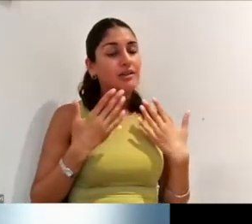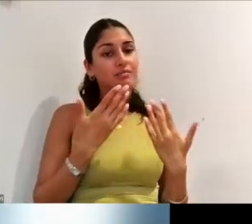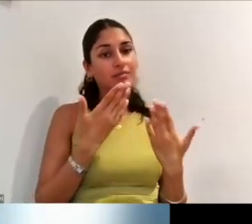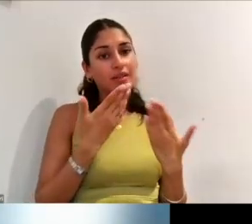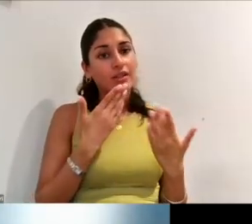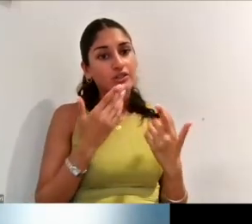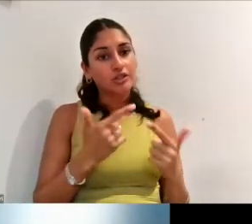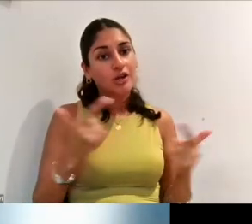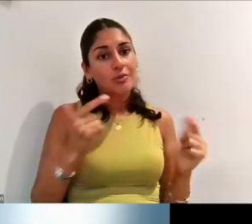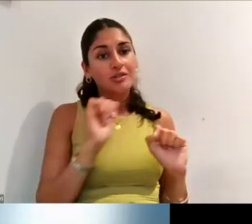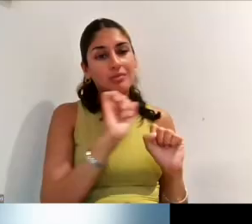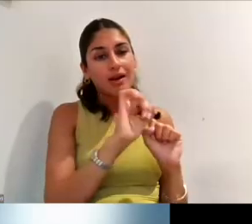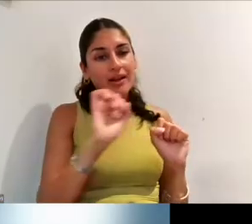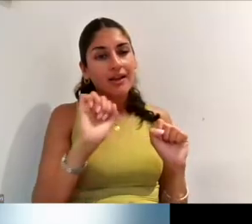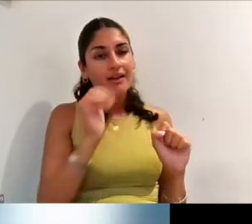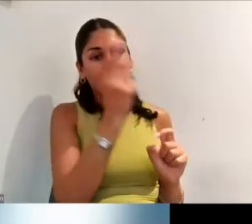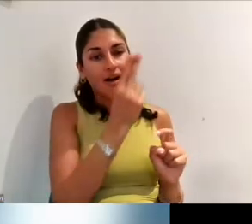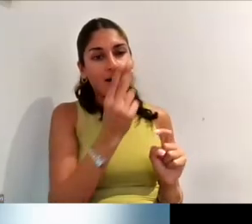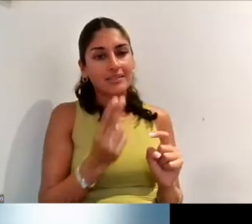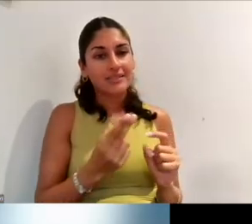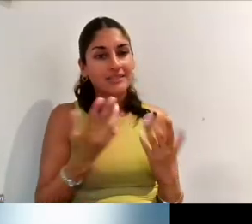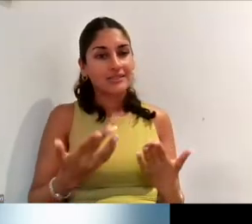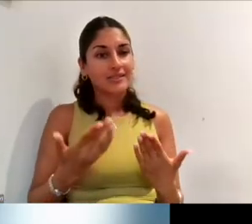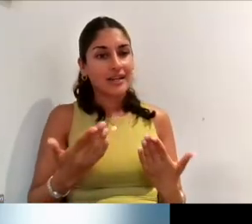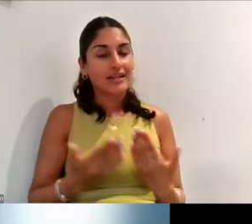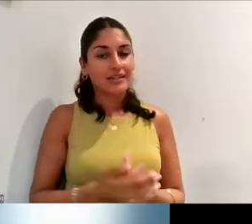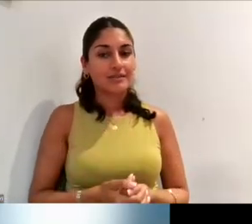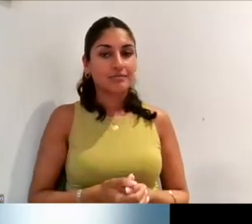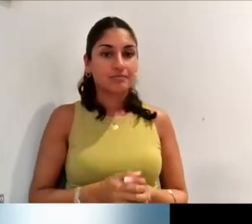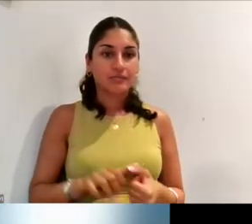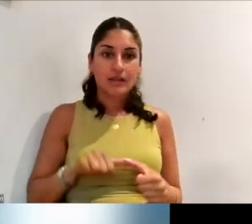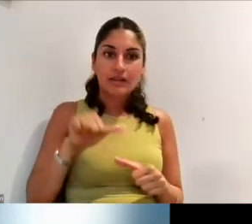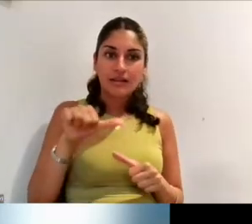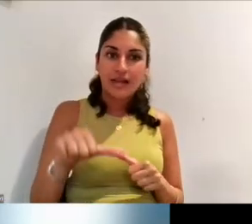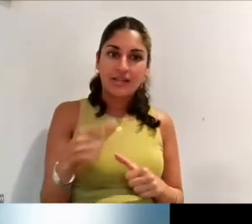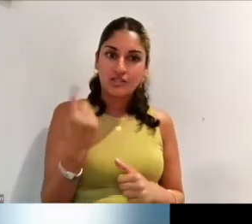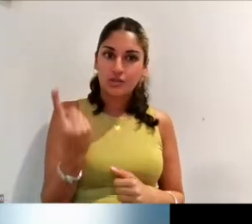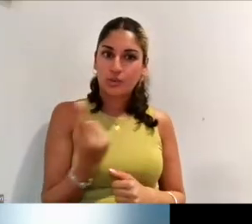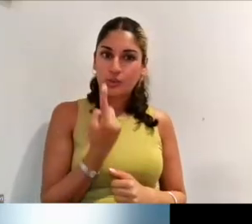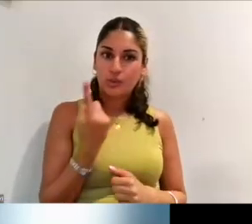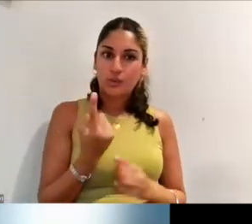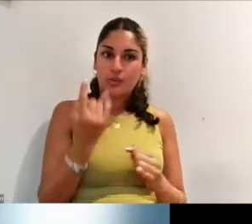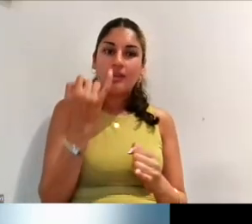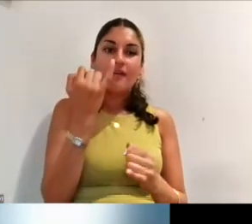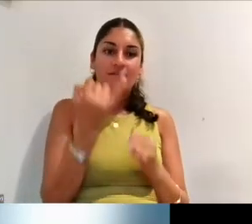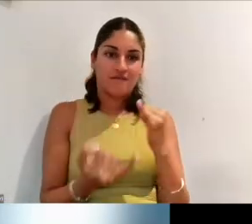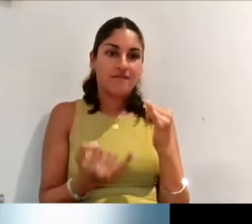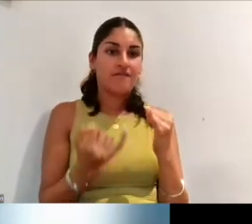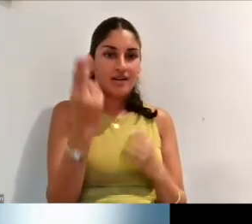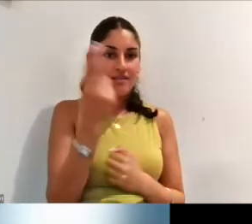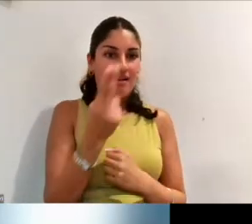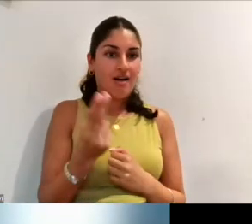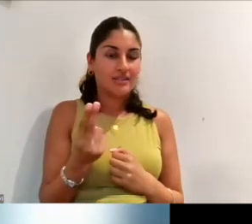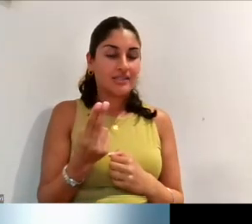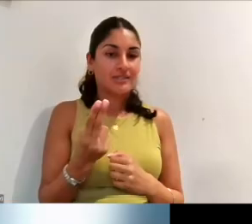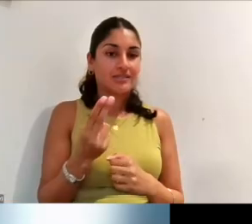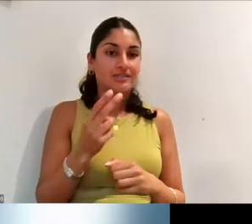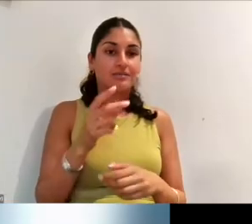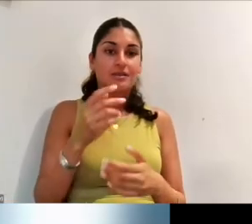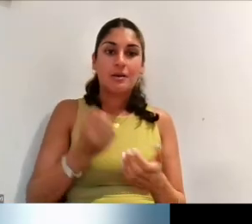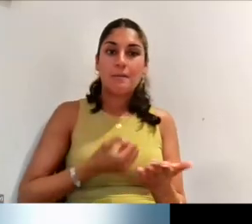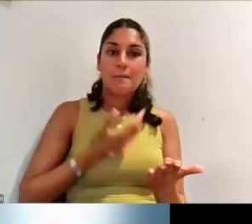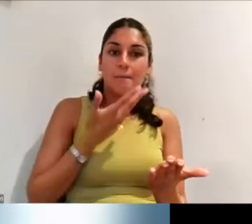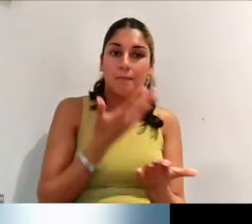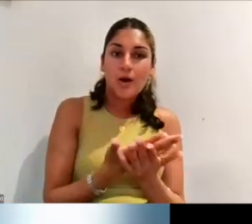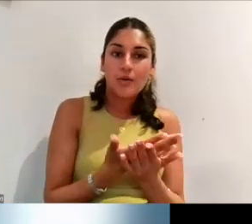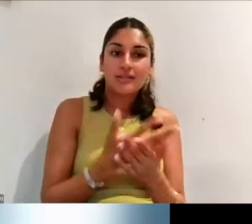each artist that has shown up today. And we now have the final artist for today, poet